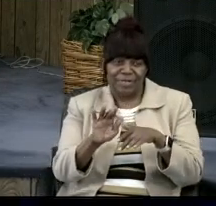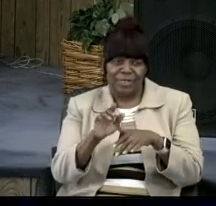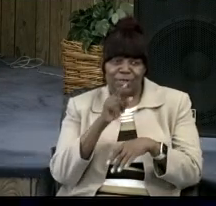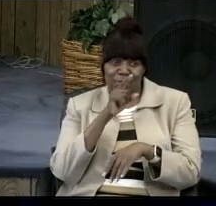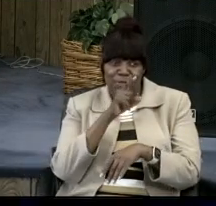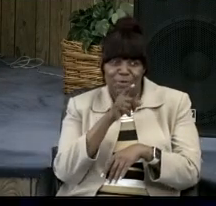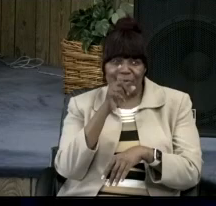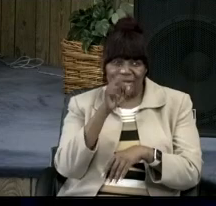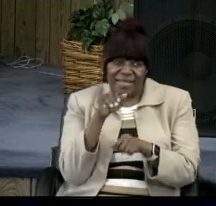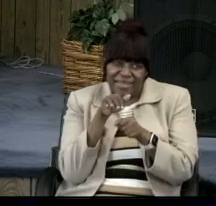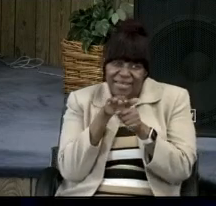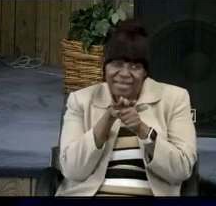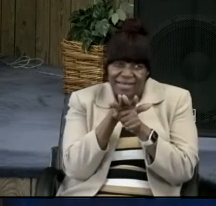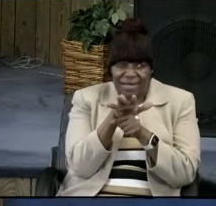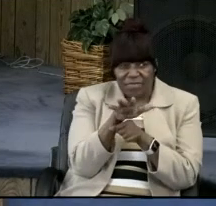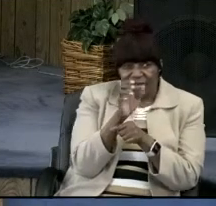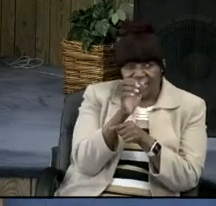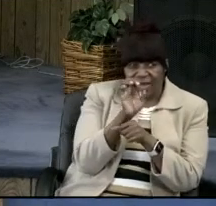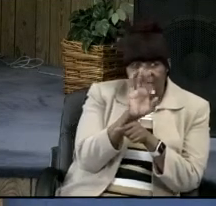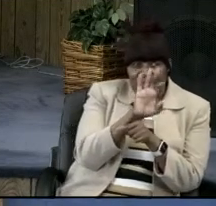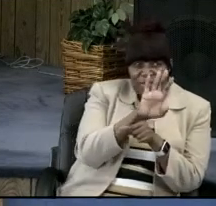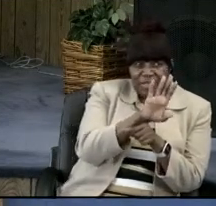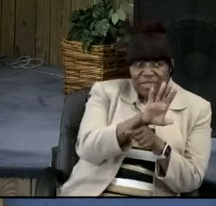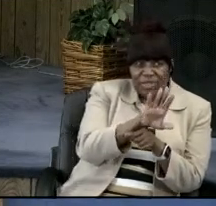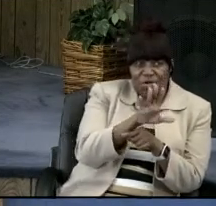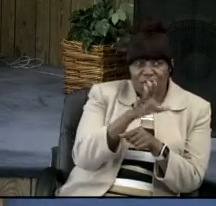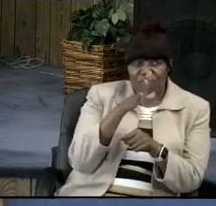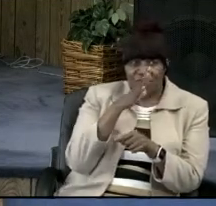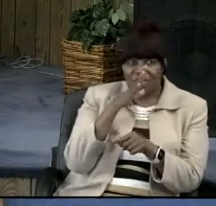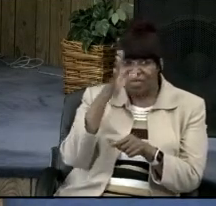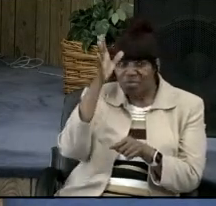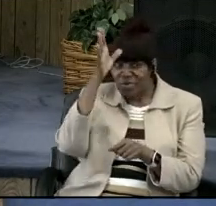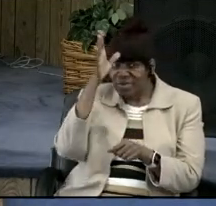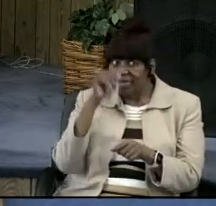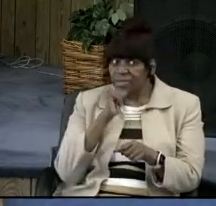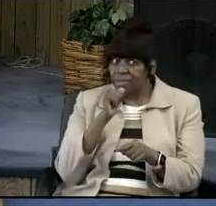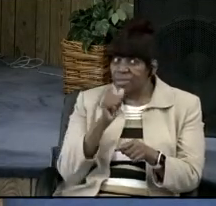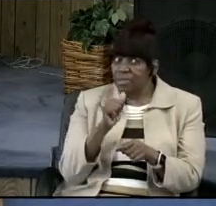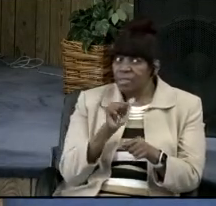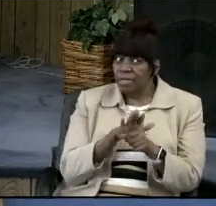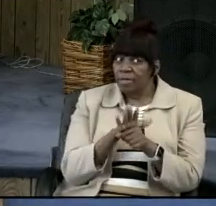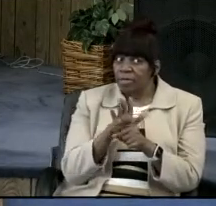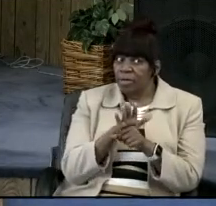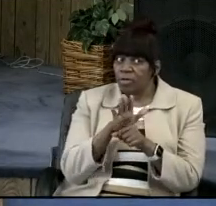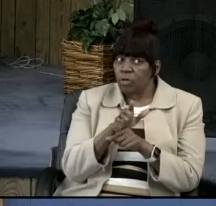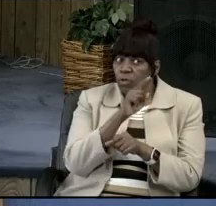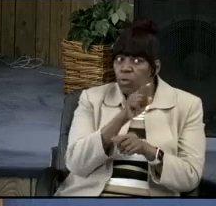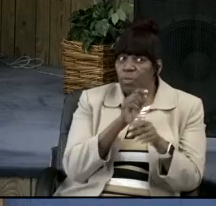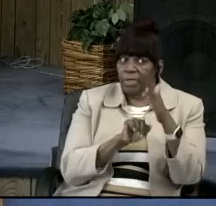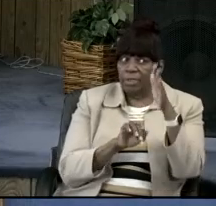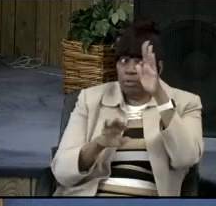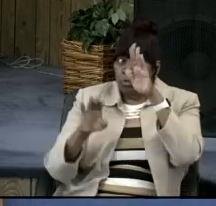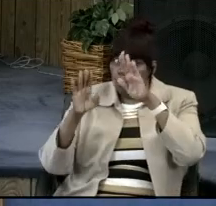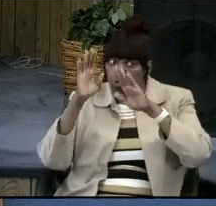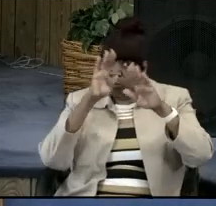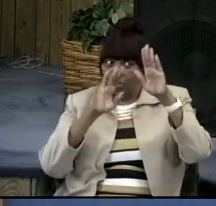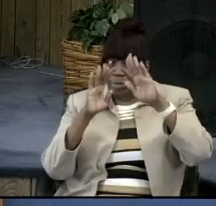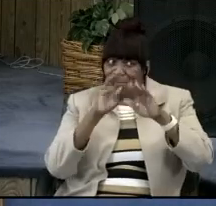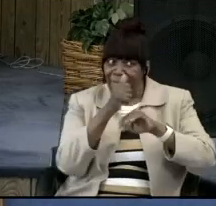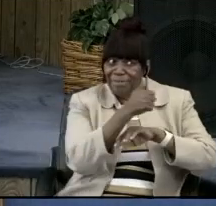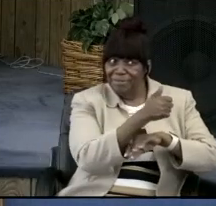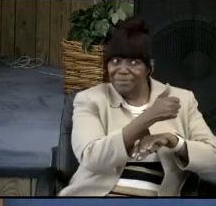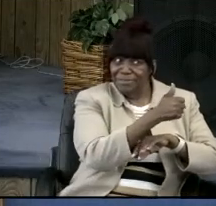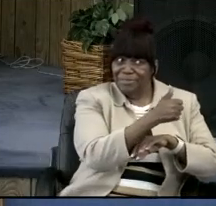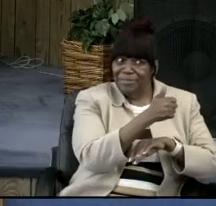the covering of your father and mother are not going to be sufficient because you're going to be in troubled waters by